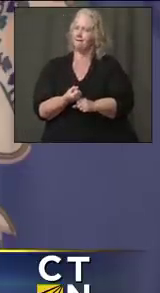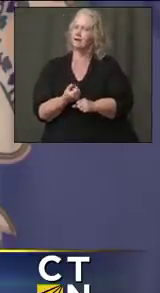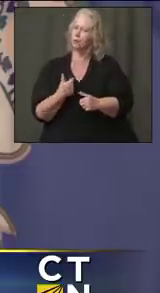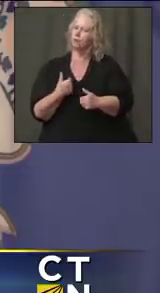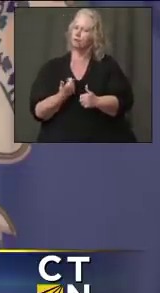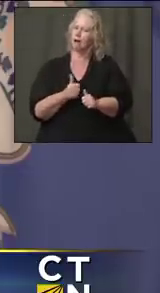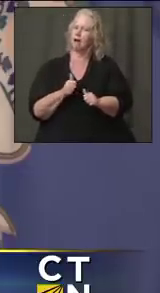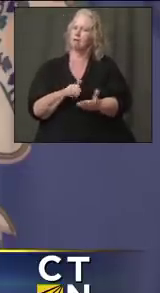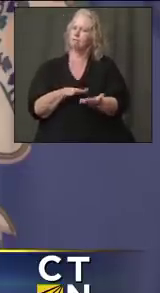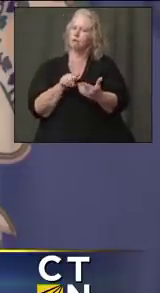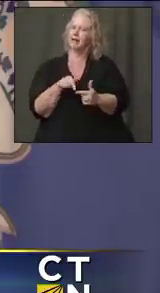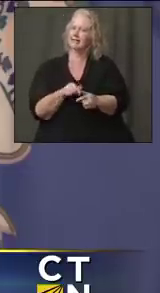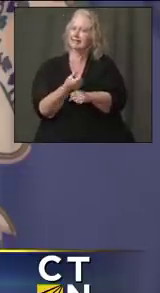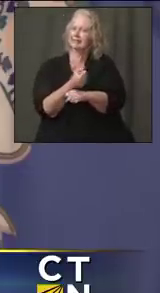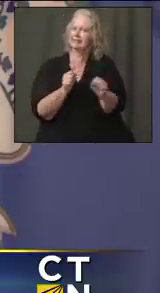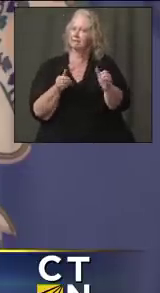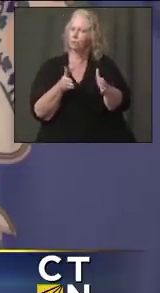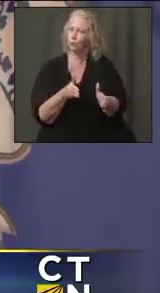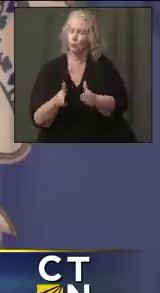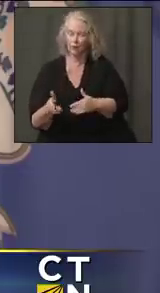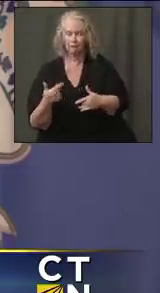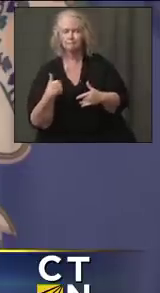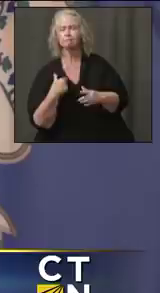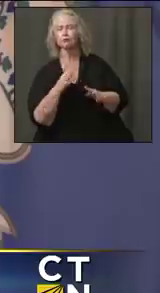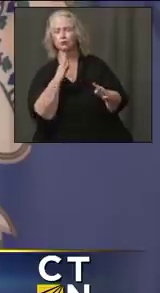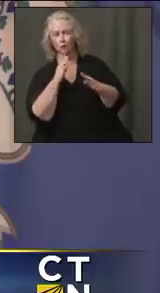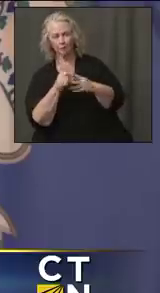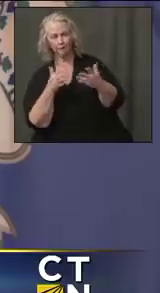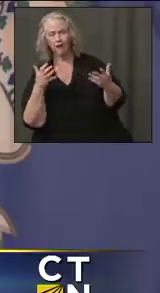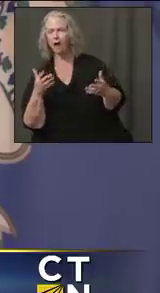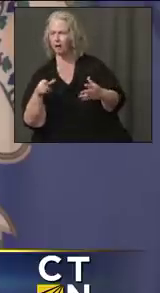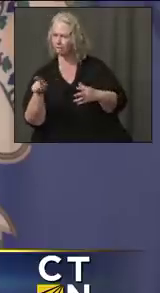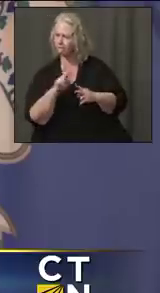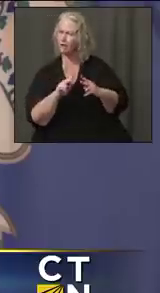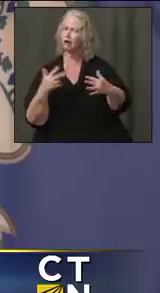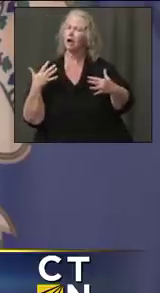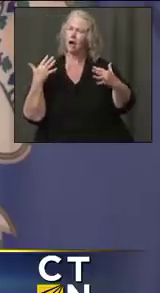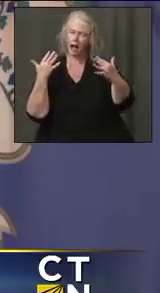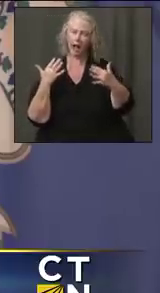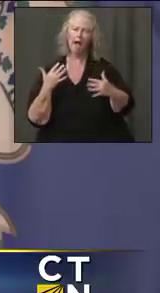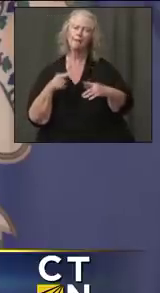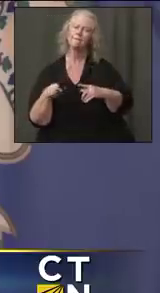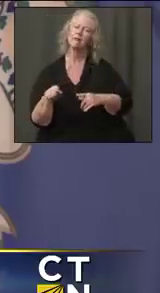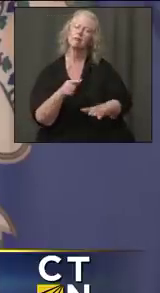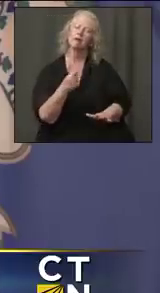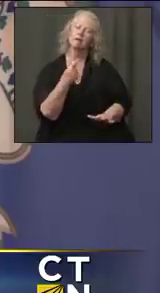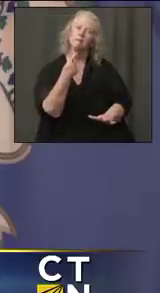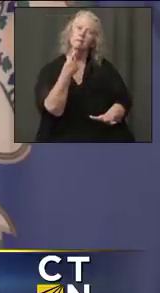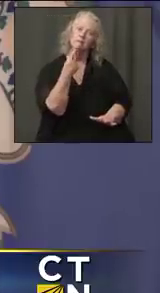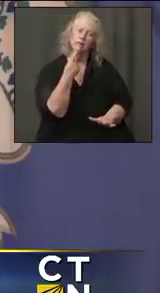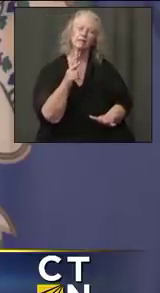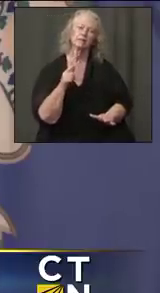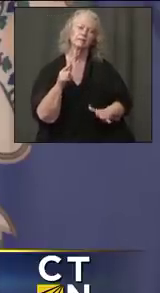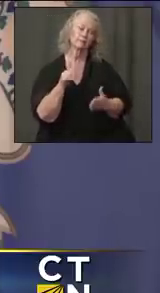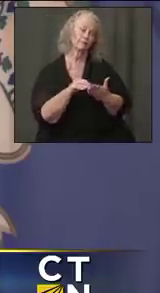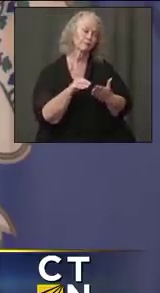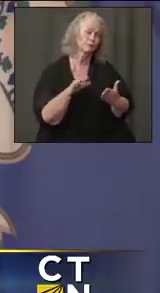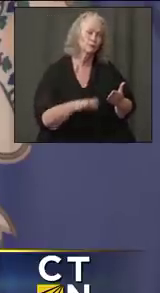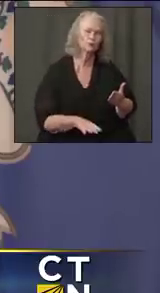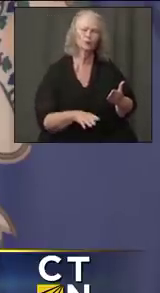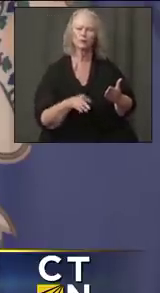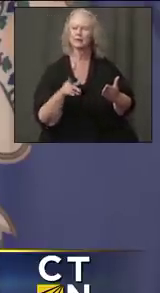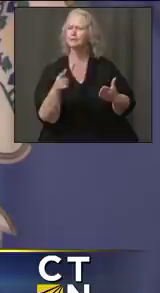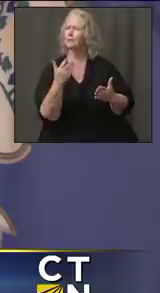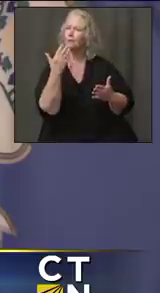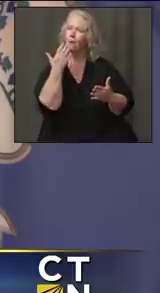I can tell you, talking to a lot of teachers, yep, there's anxiety, but they also really miss those kids. They know the importance of the